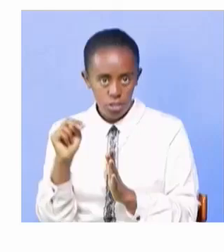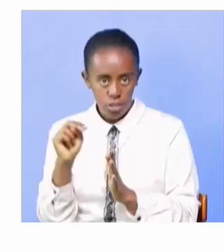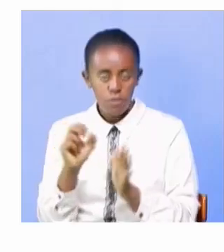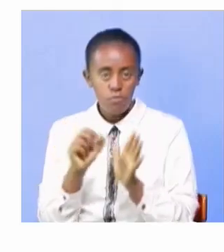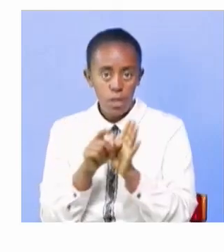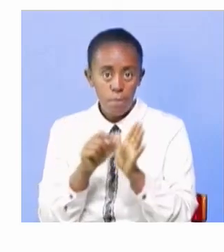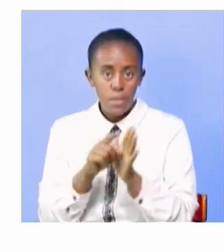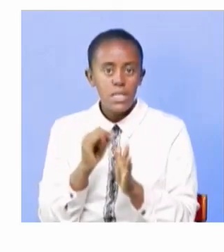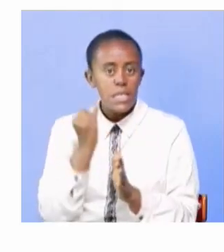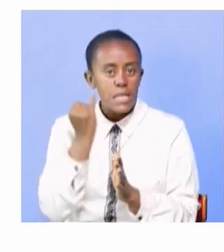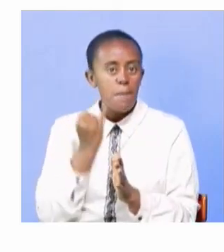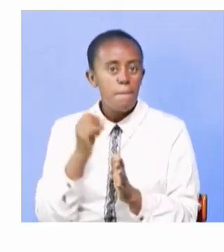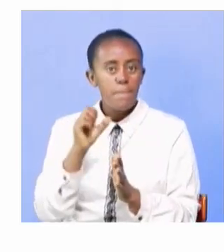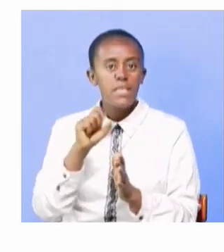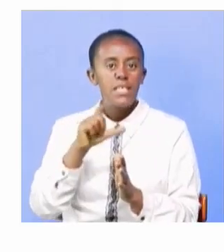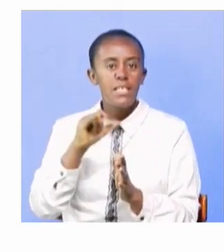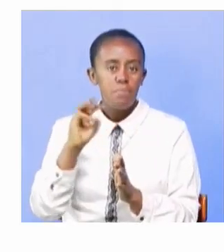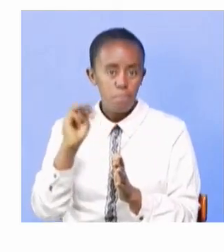slim,